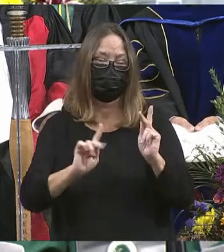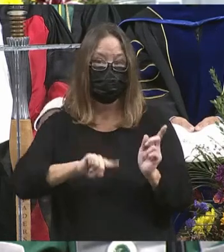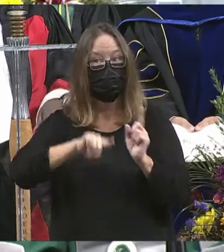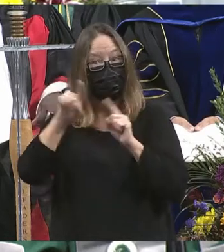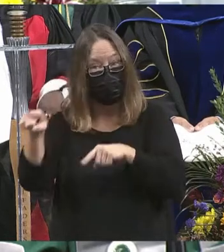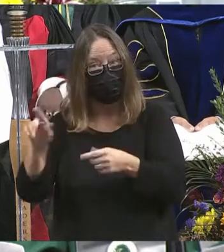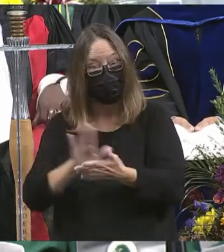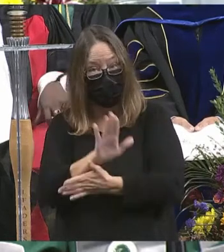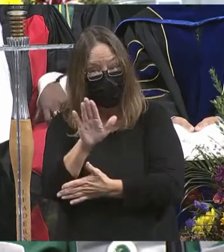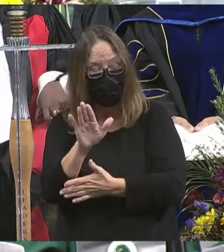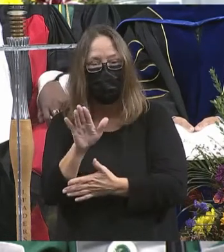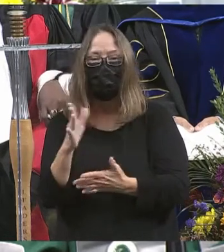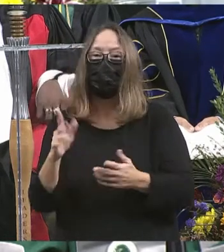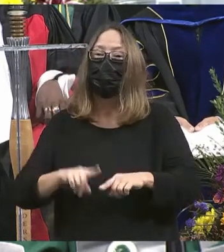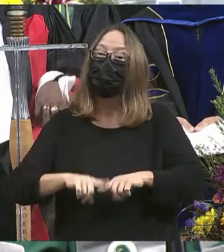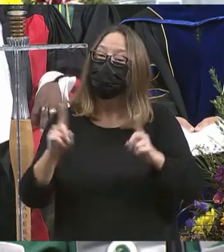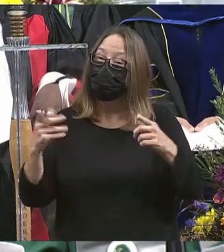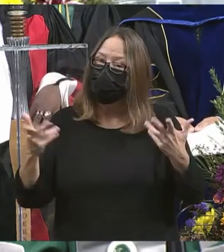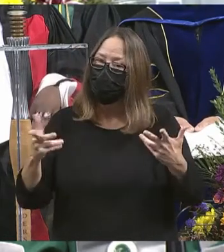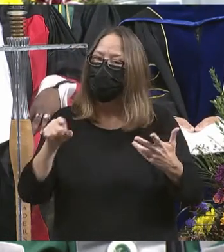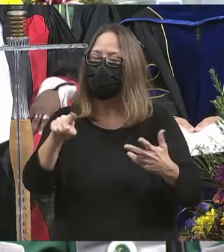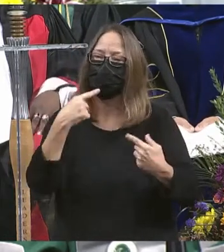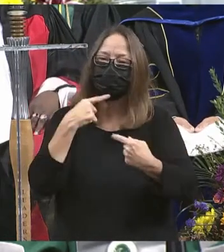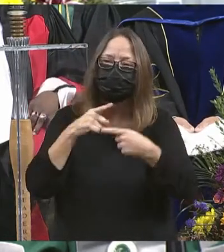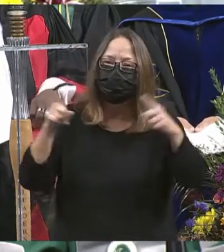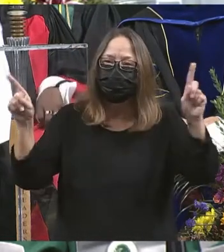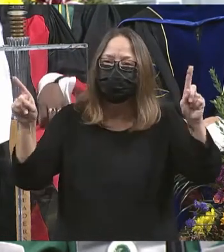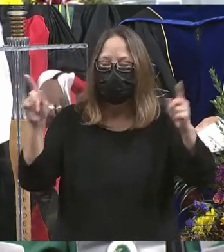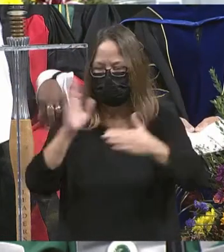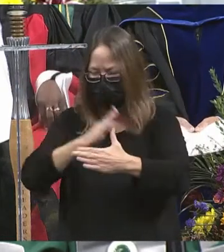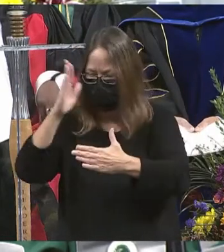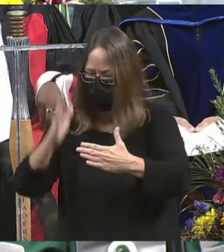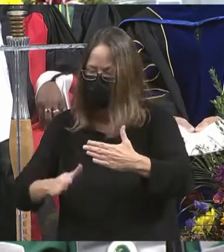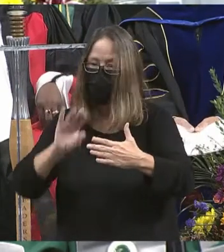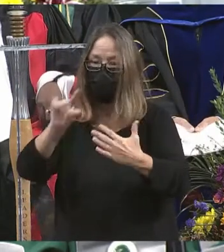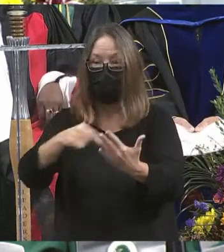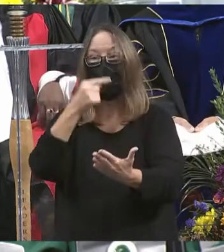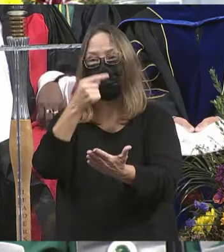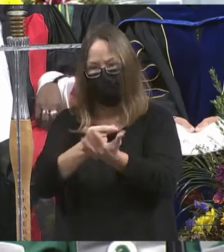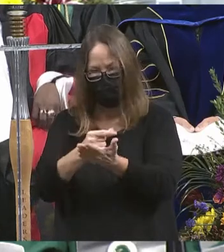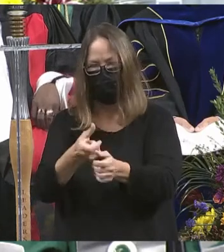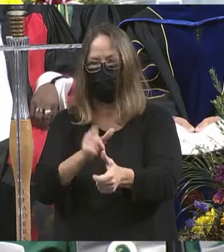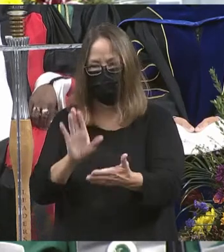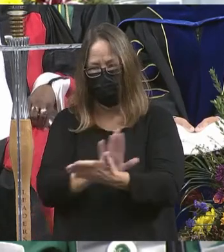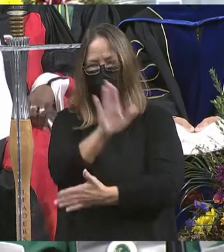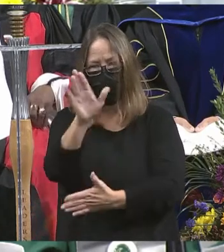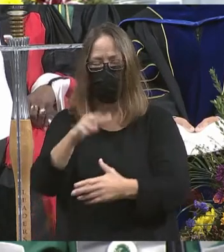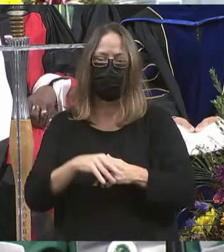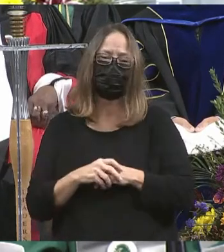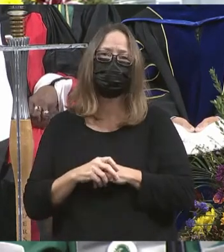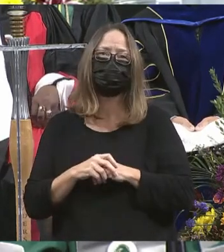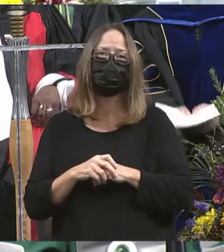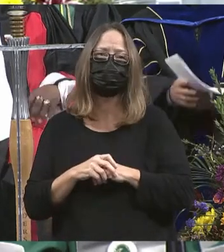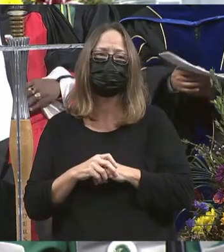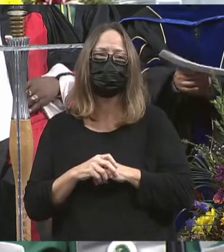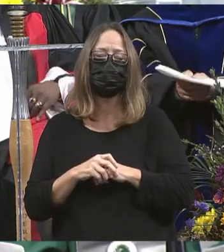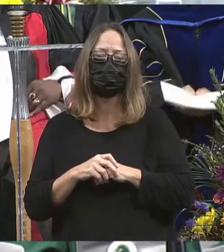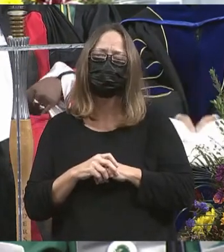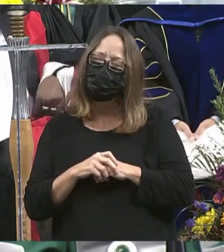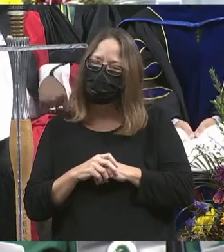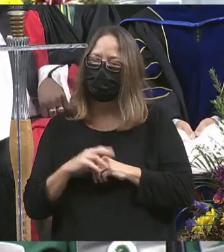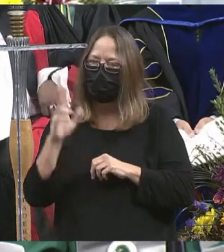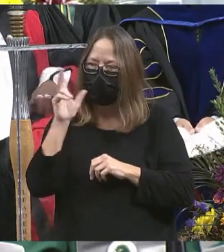college. It makes a difference if you succeed, finish, and graduate from college. With him saying